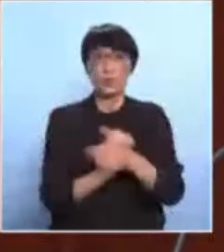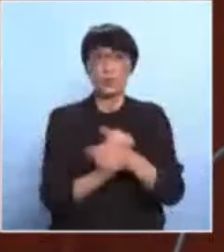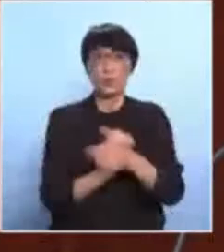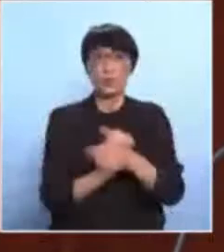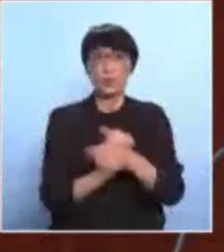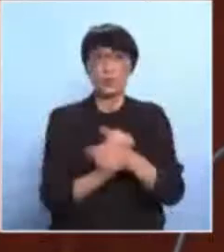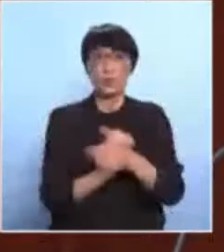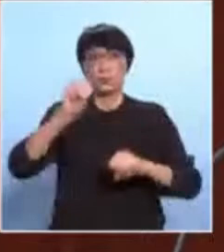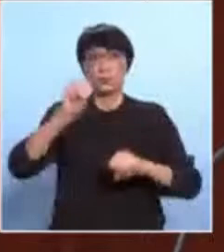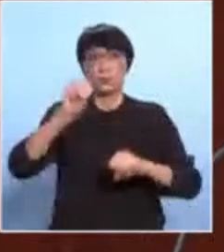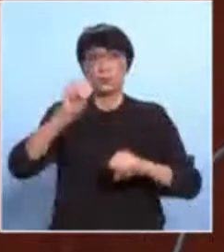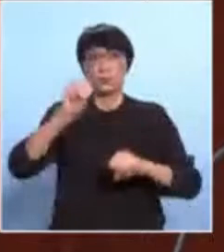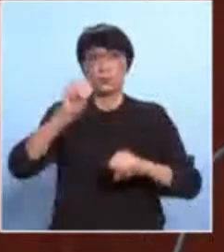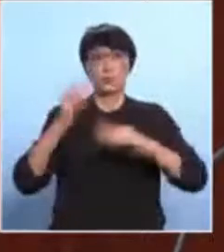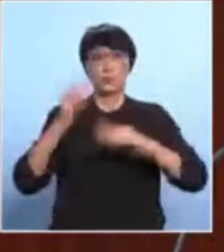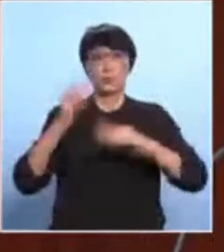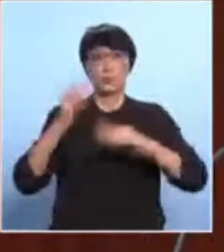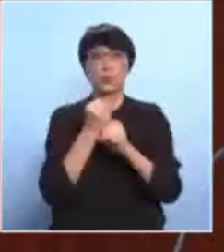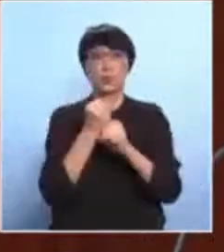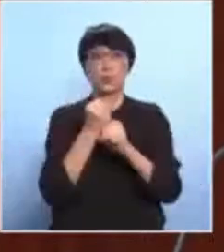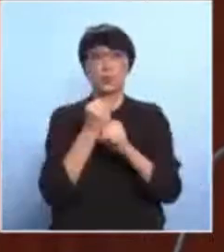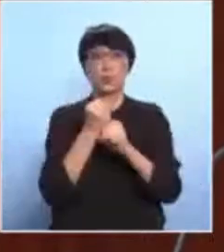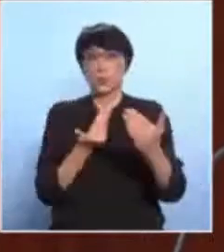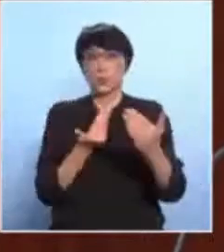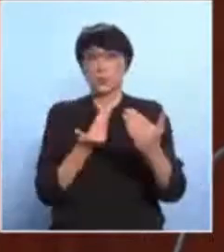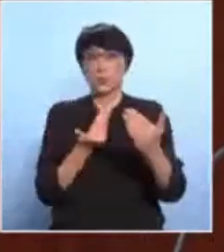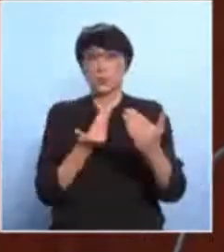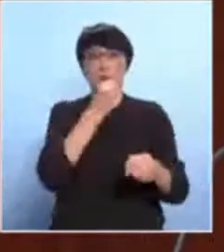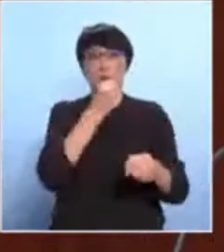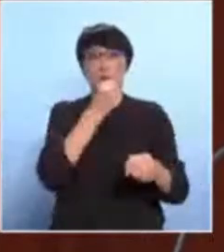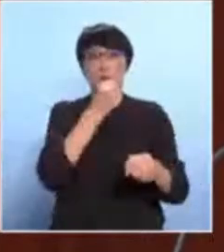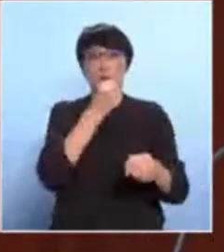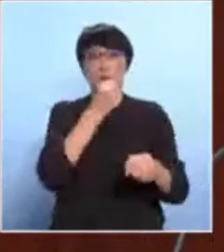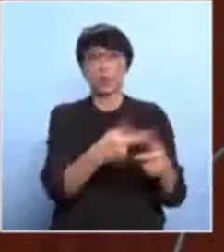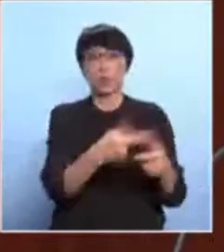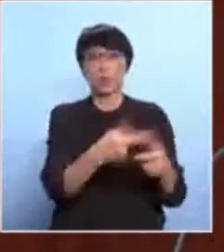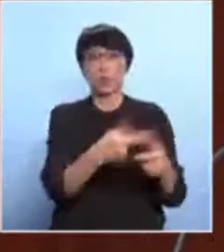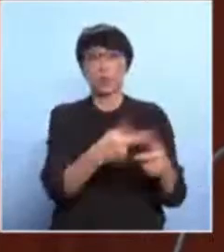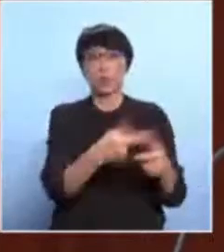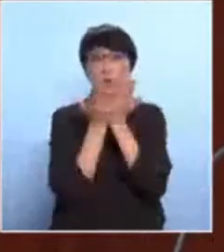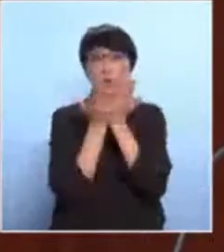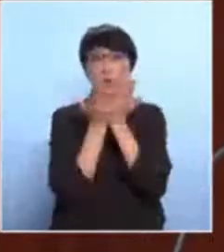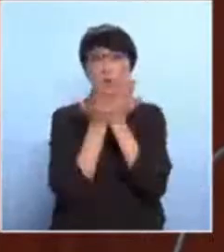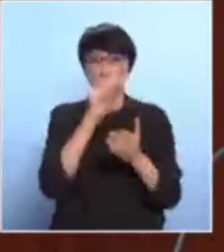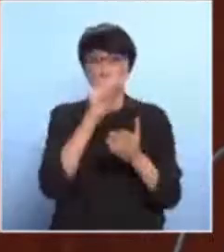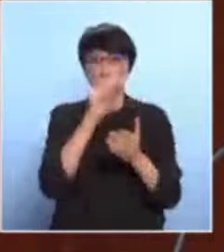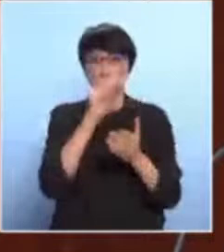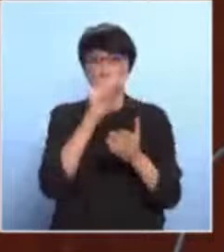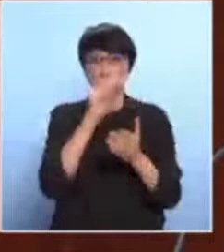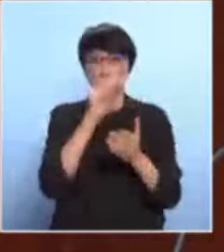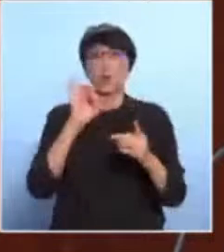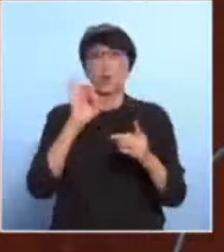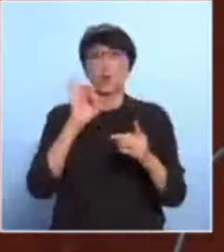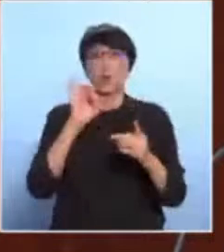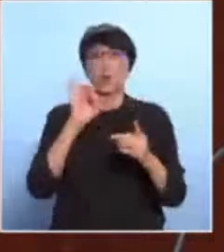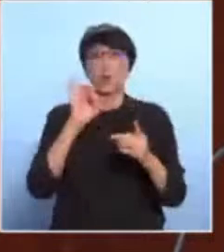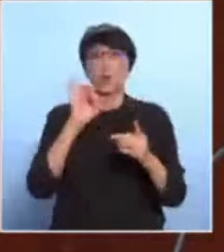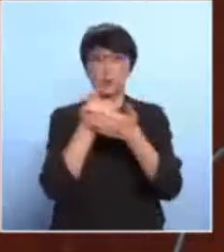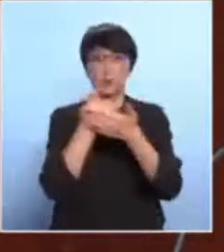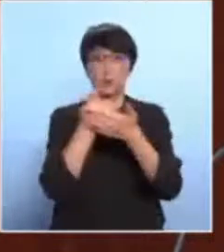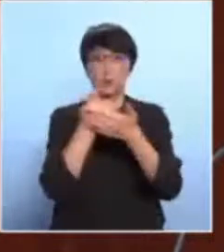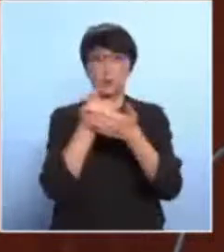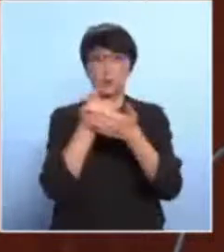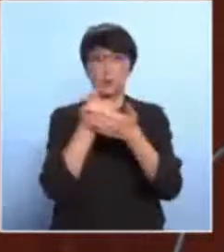on pre-employment and on-the-job training for the IT sector. It will introduce programs in the 2024-25 academic